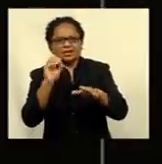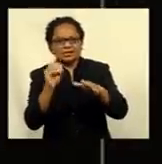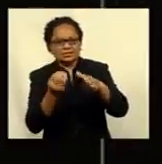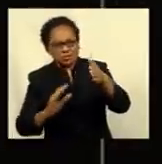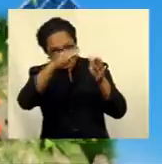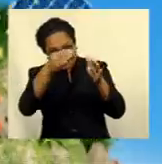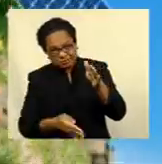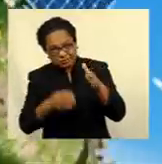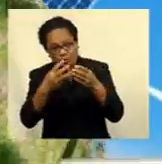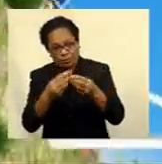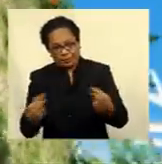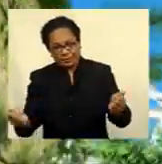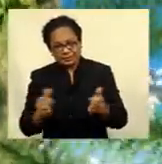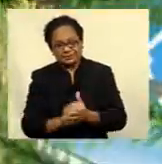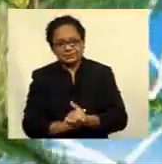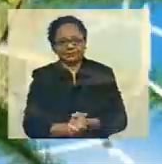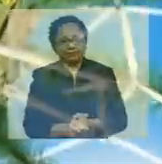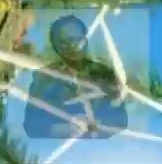climbing routes.